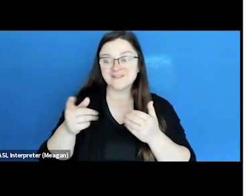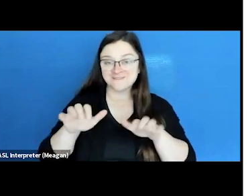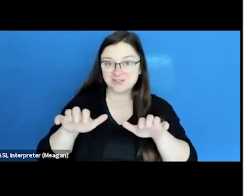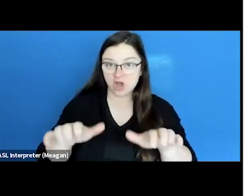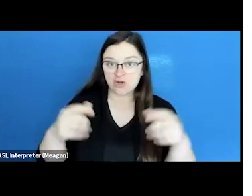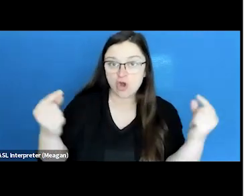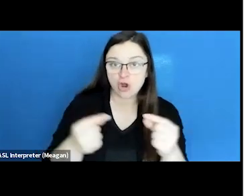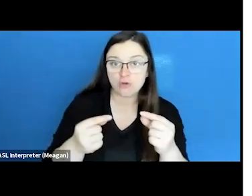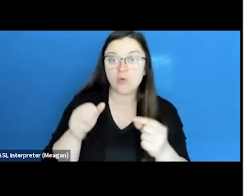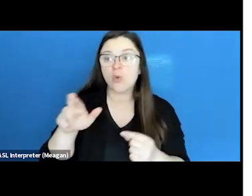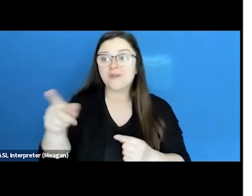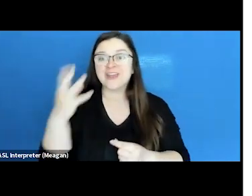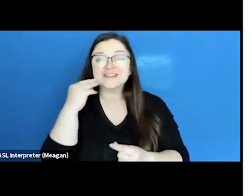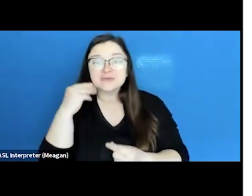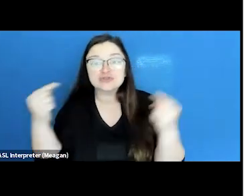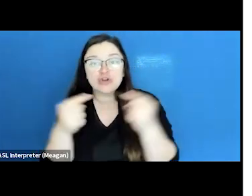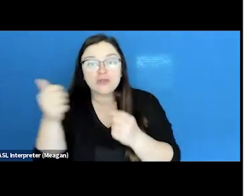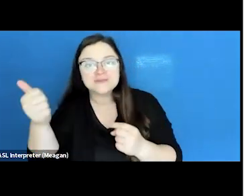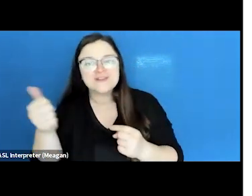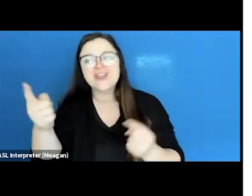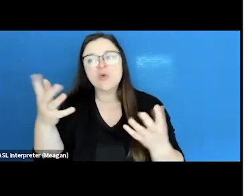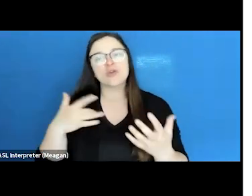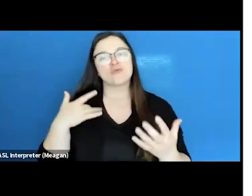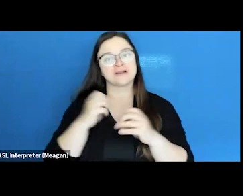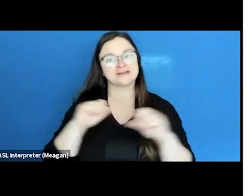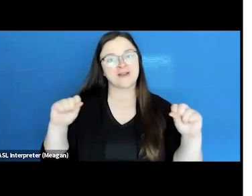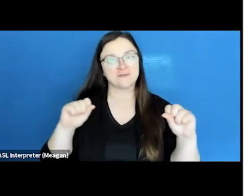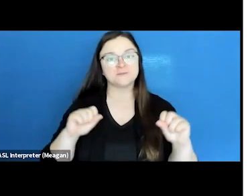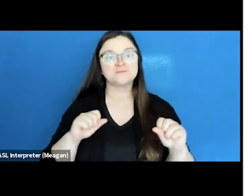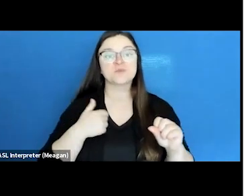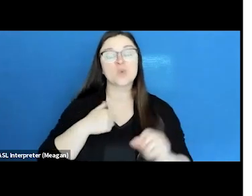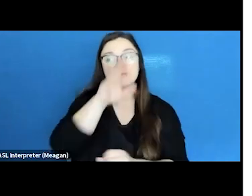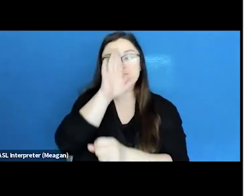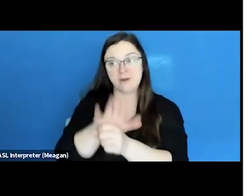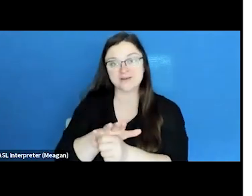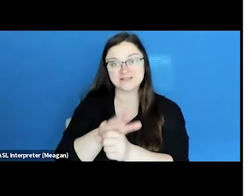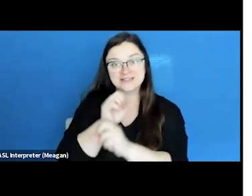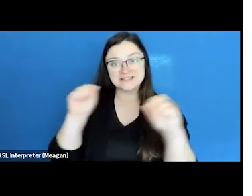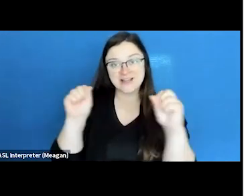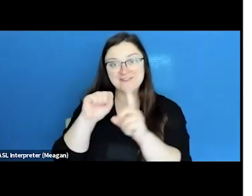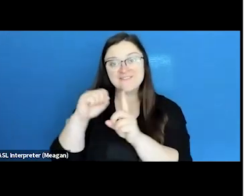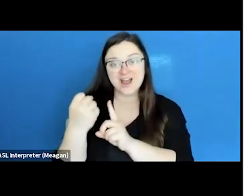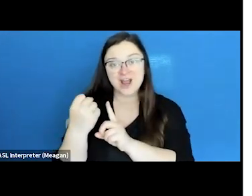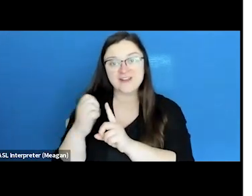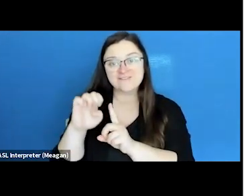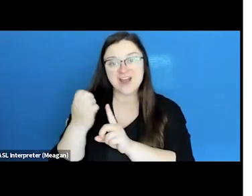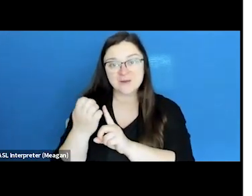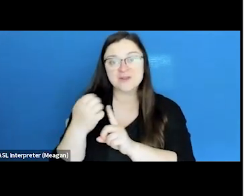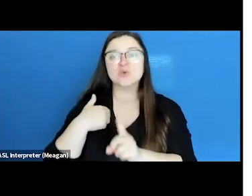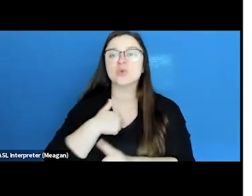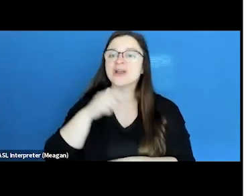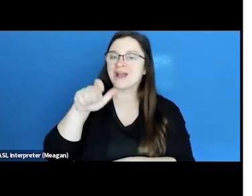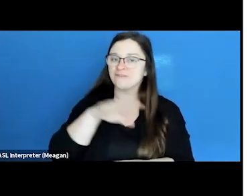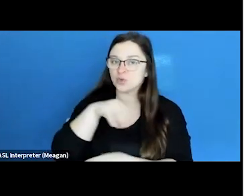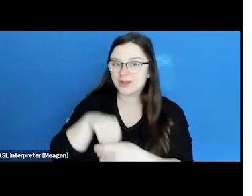harmed, and they need to feel safe. When we promise them a safe environment, we have to include